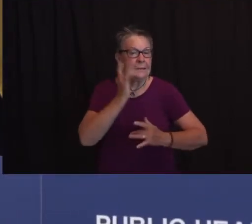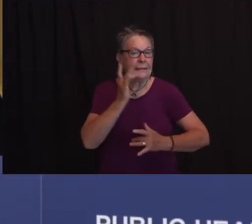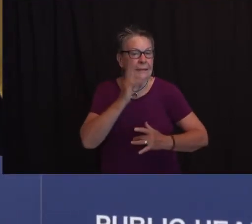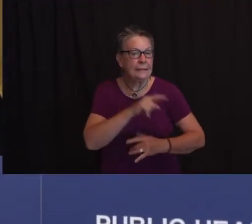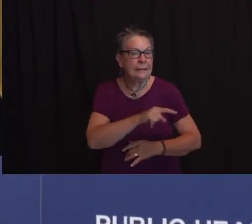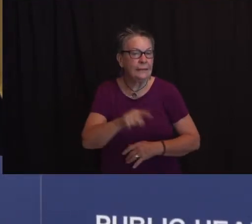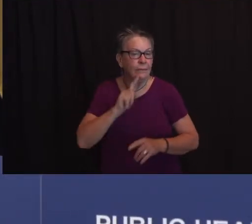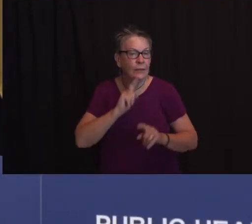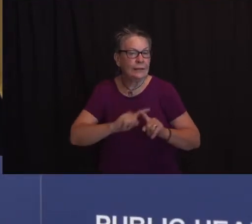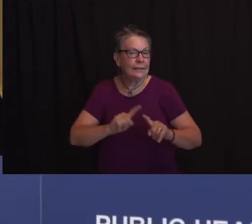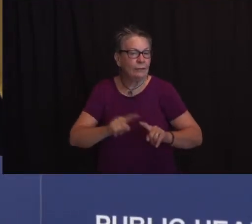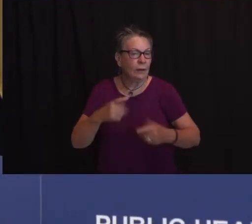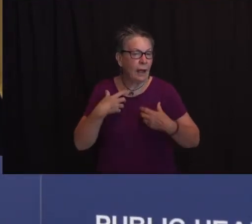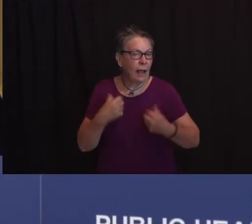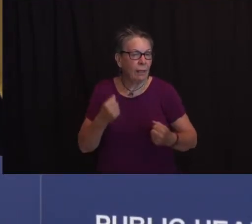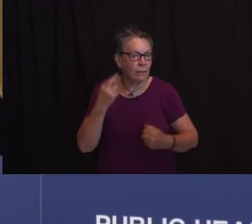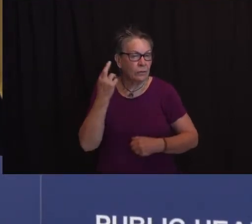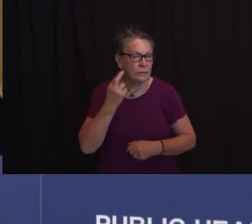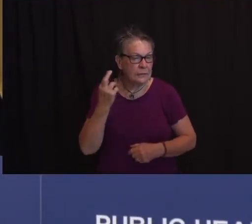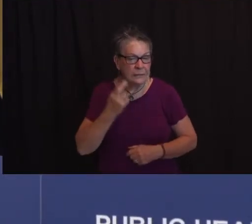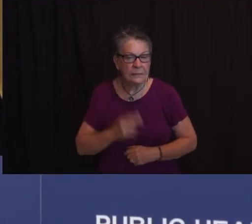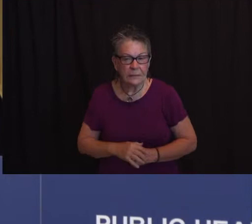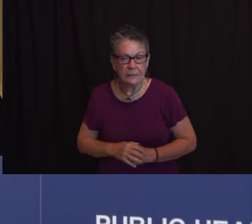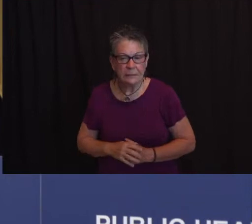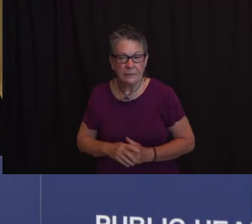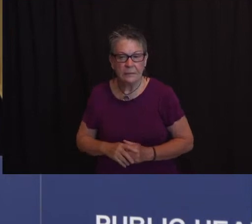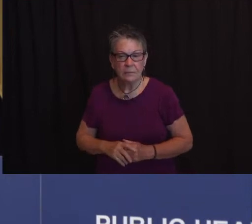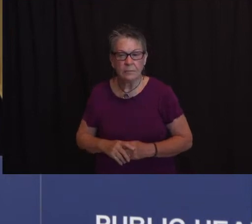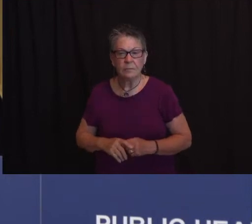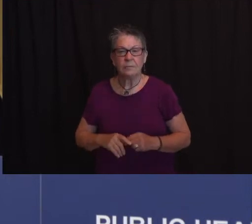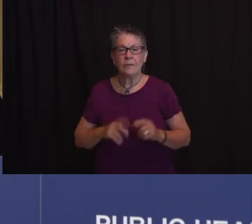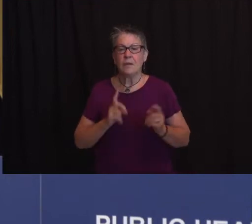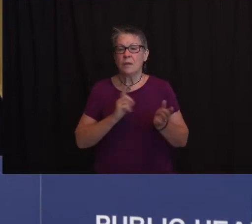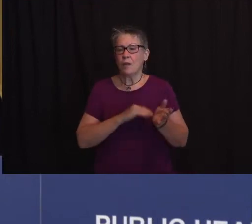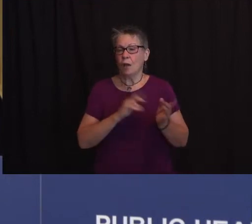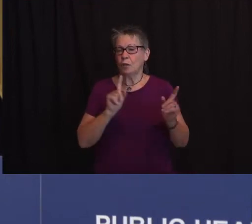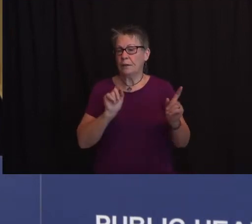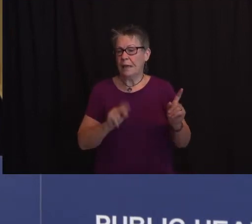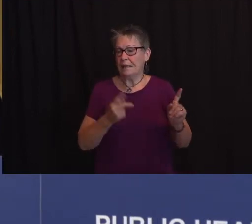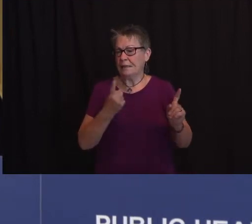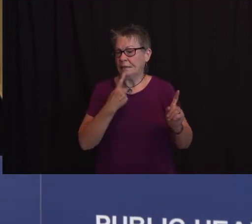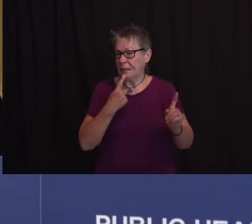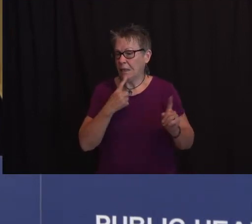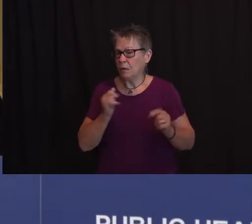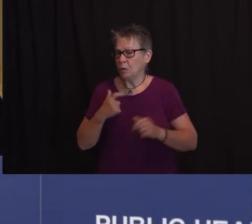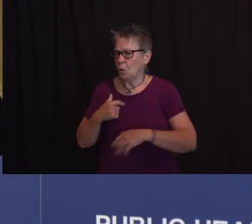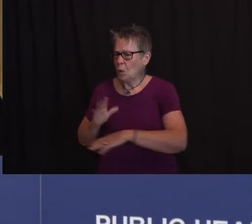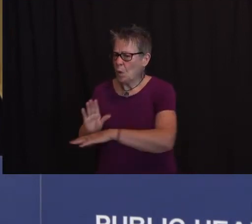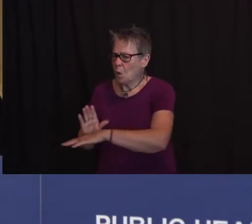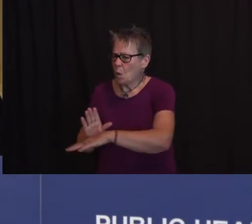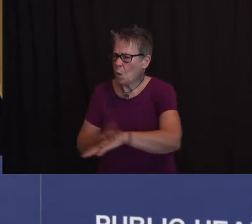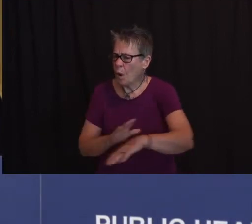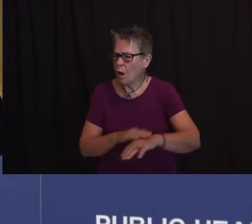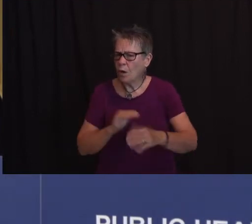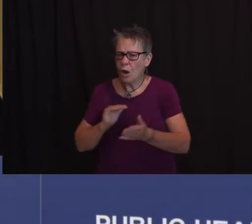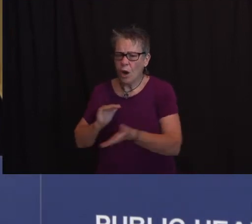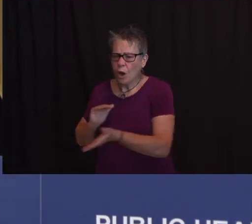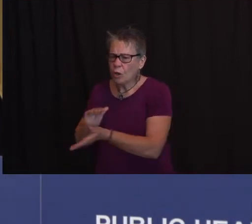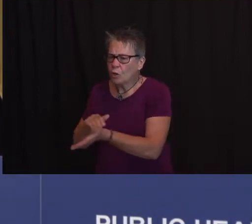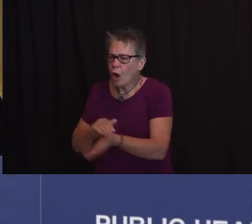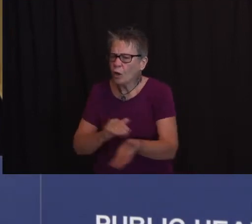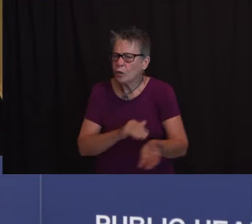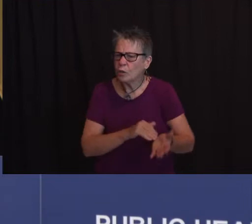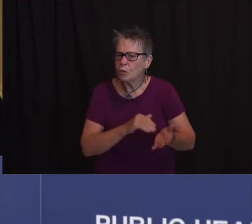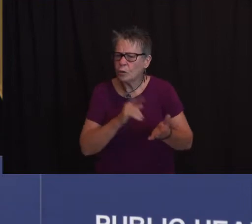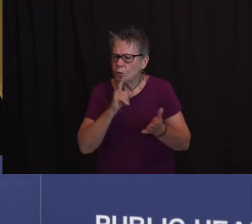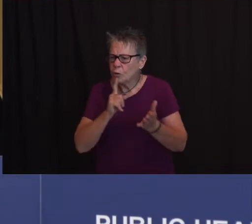healthcare providers that, you know, always be on the lookout for other respiratory viruses in addition to SARS-CoV-2, and that, again, it's a